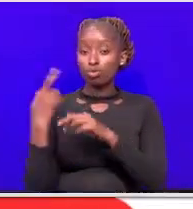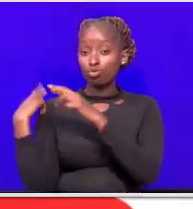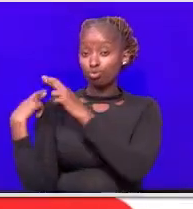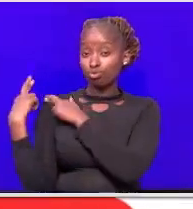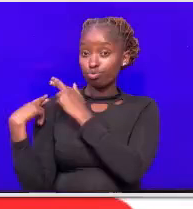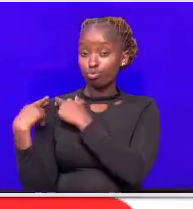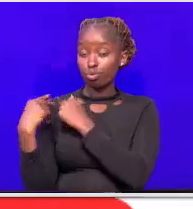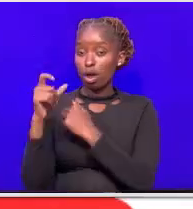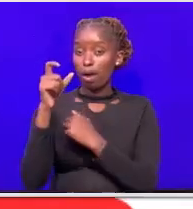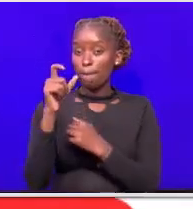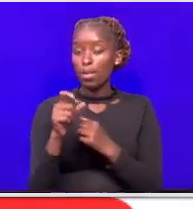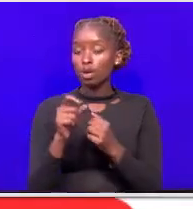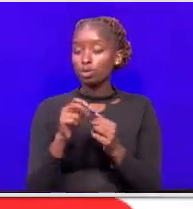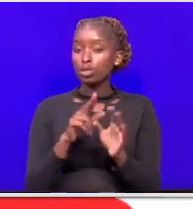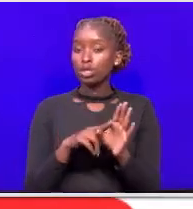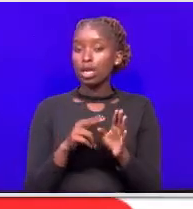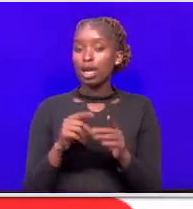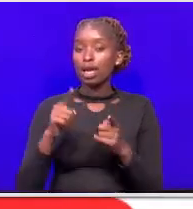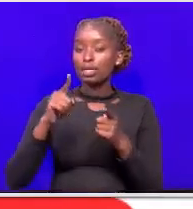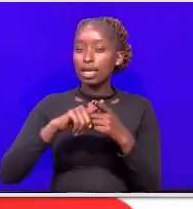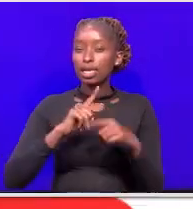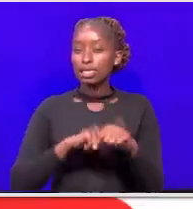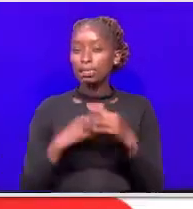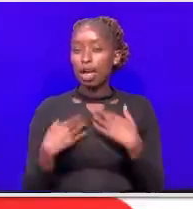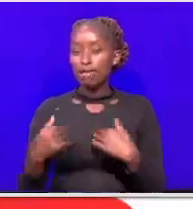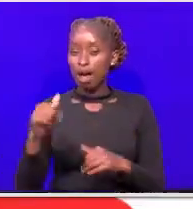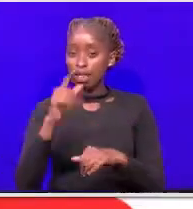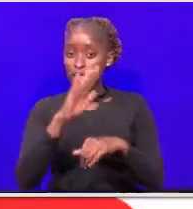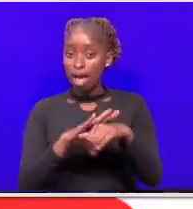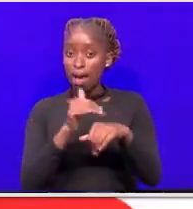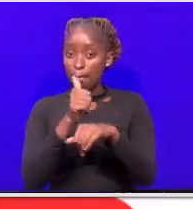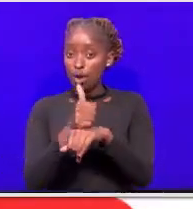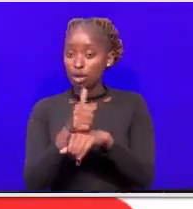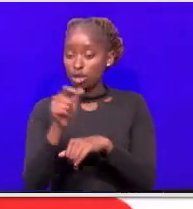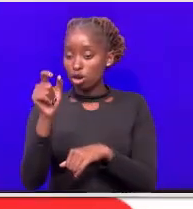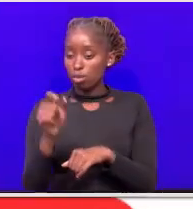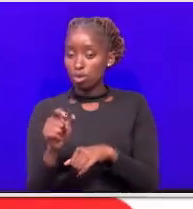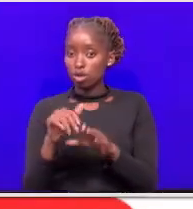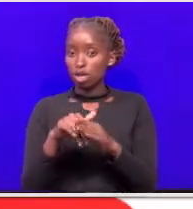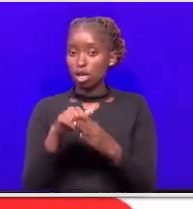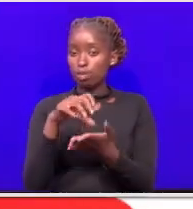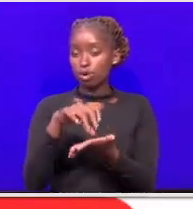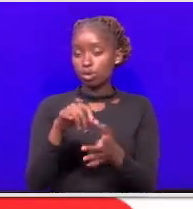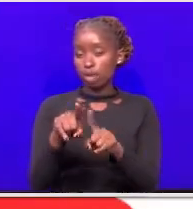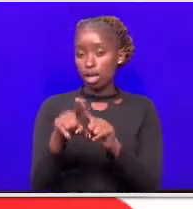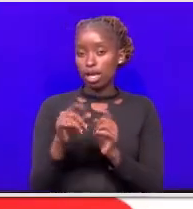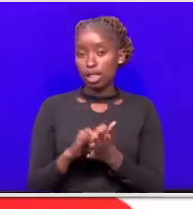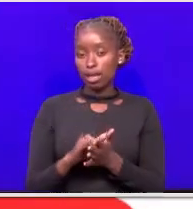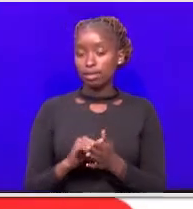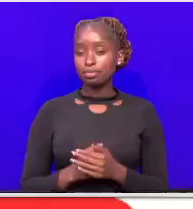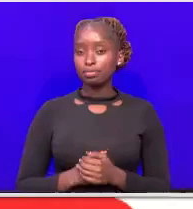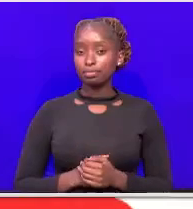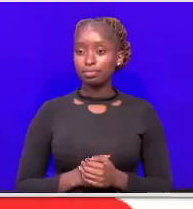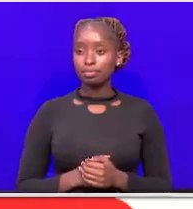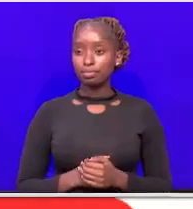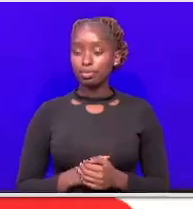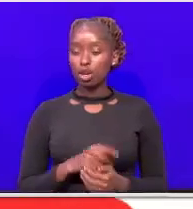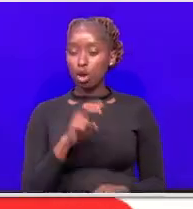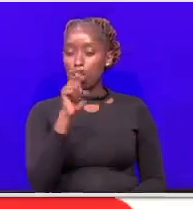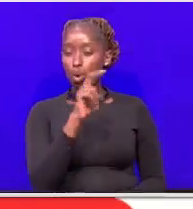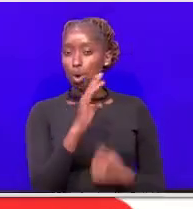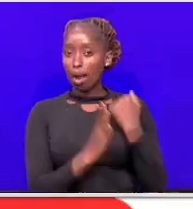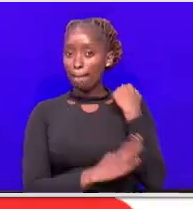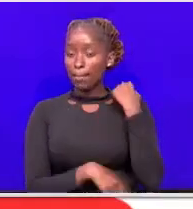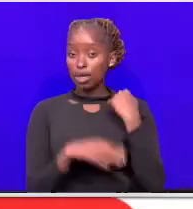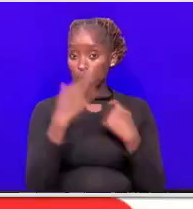chairperson until such a time the chairperson is appointed. It smells bad for democracy, because PAC is just